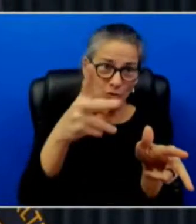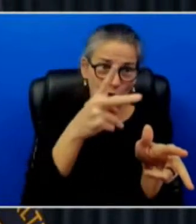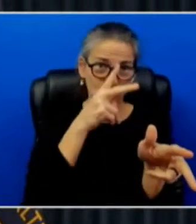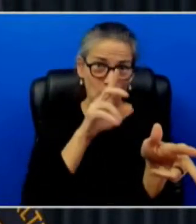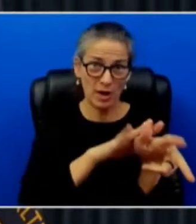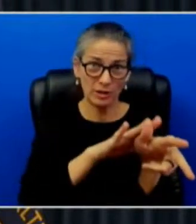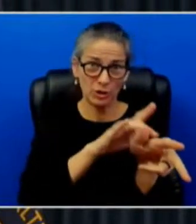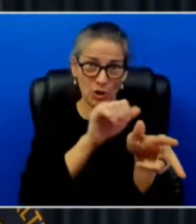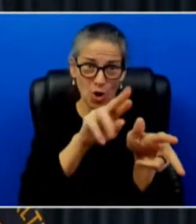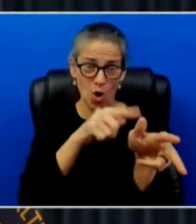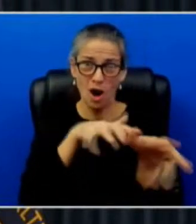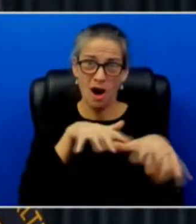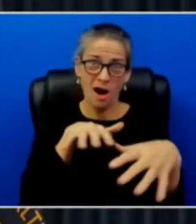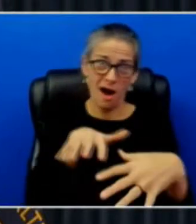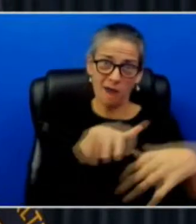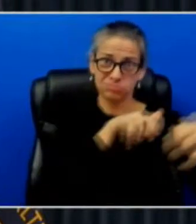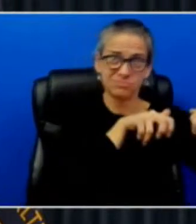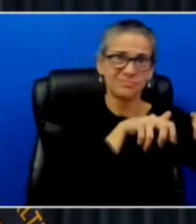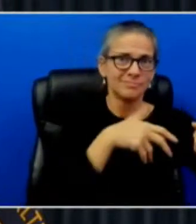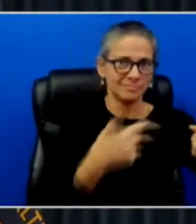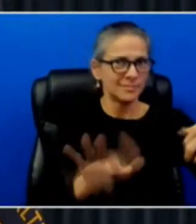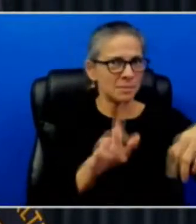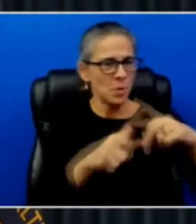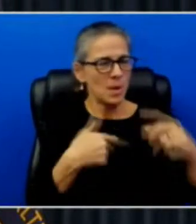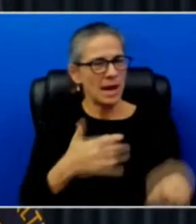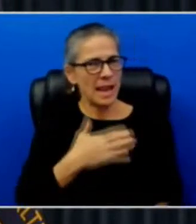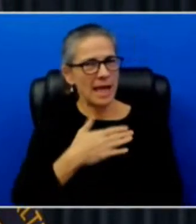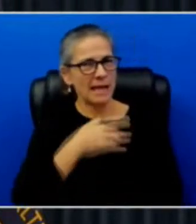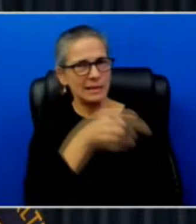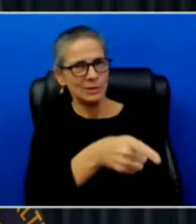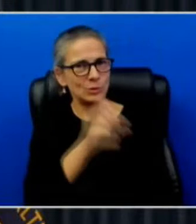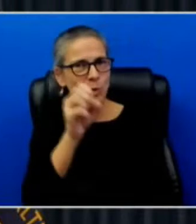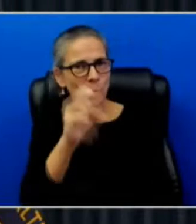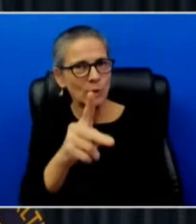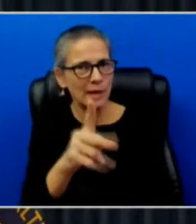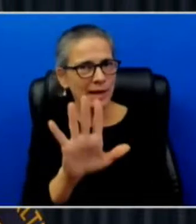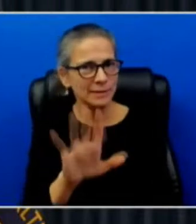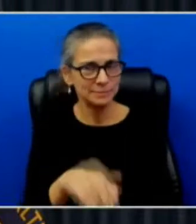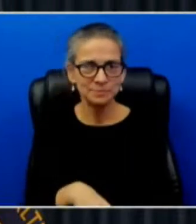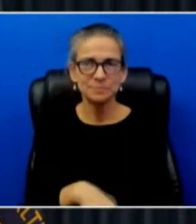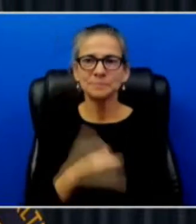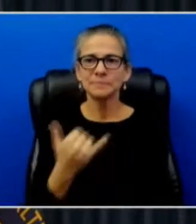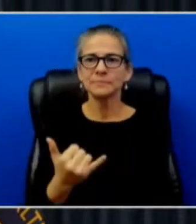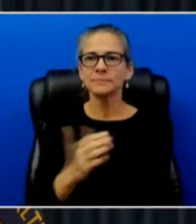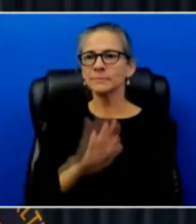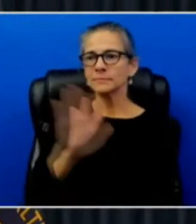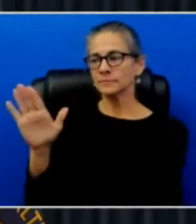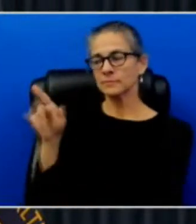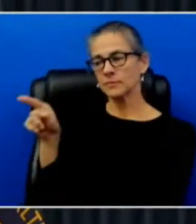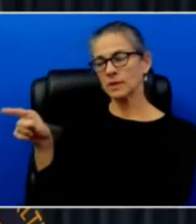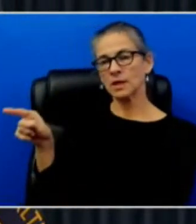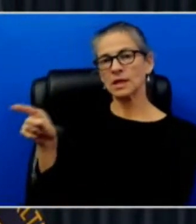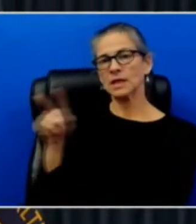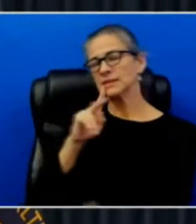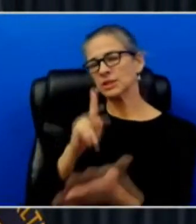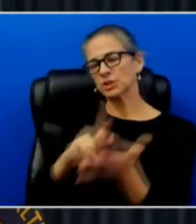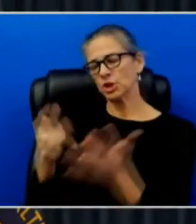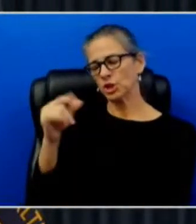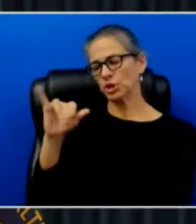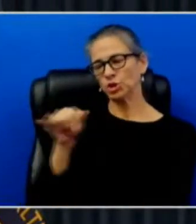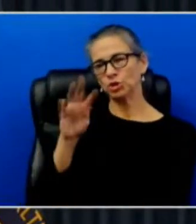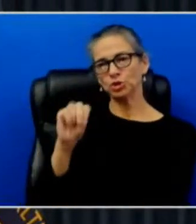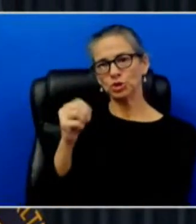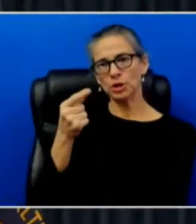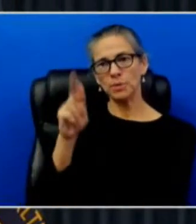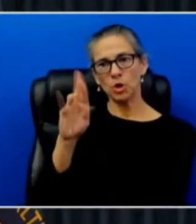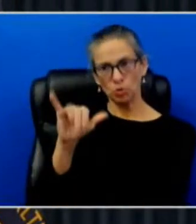very, very happy that he is okay. So now I'm going to turn it over to Kentucky Transportation Cabinet Secretary Jim Gray to provide